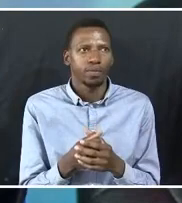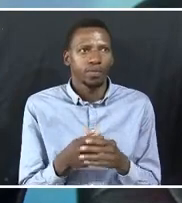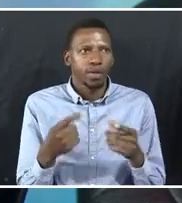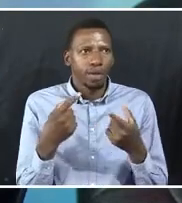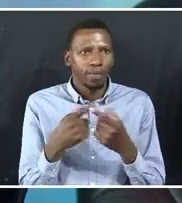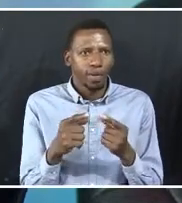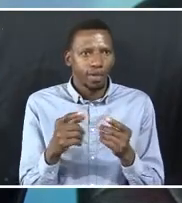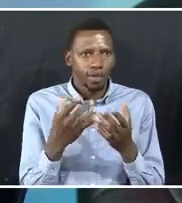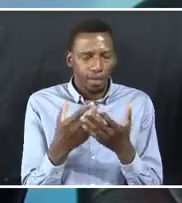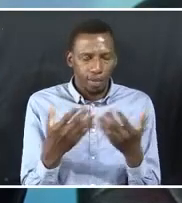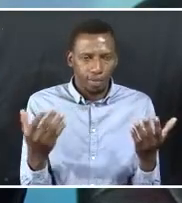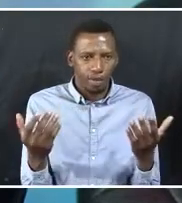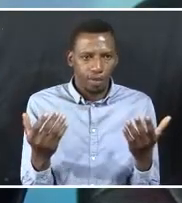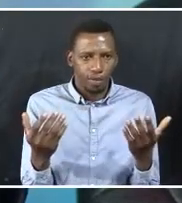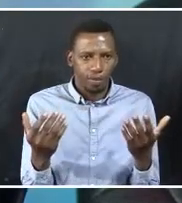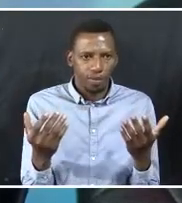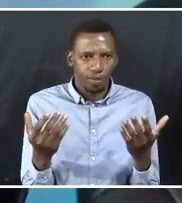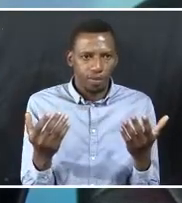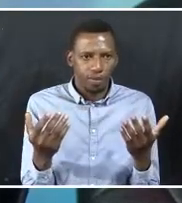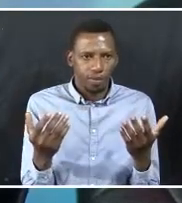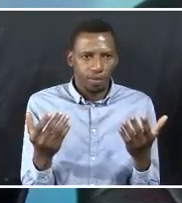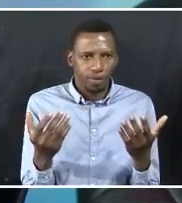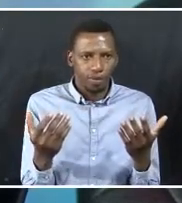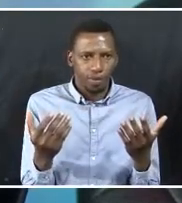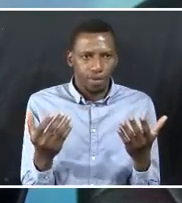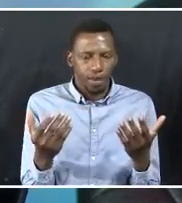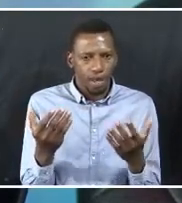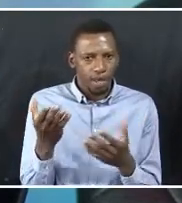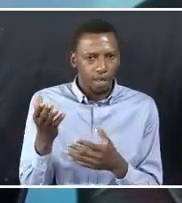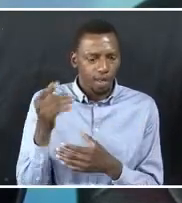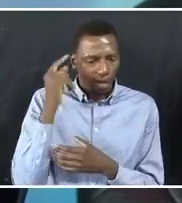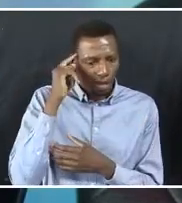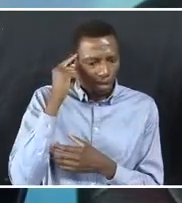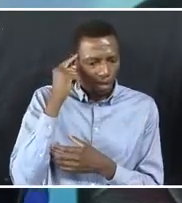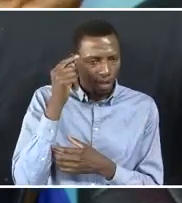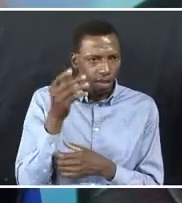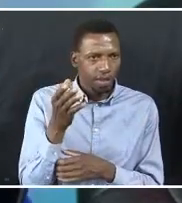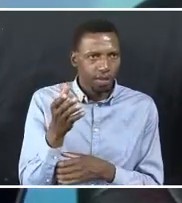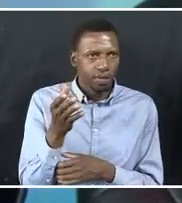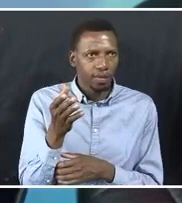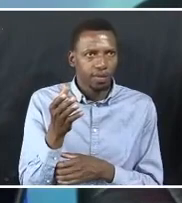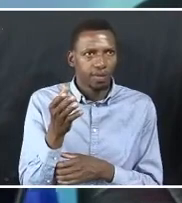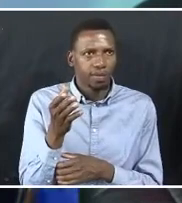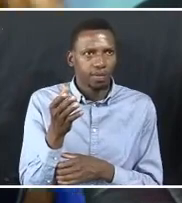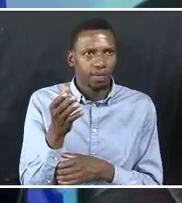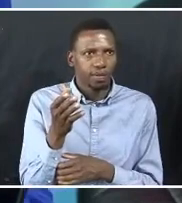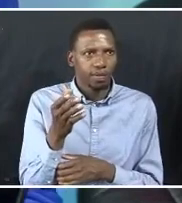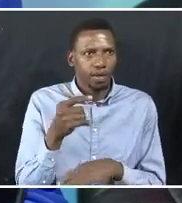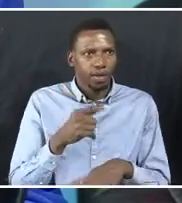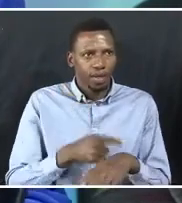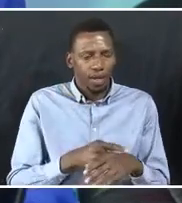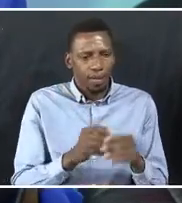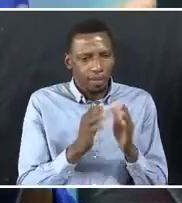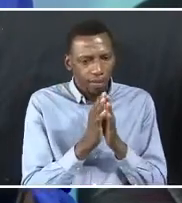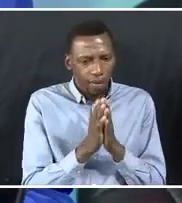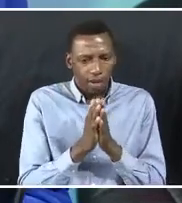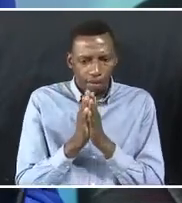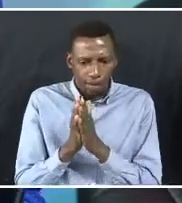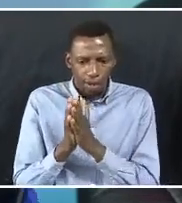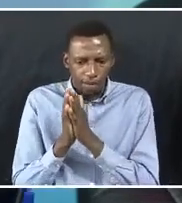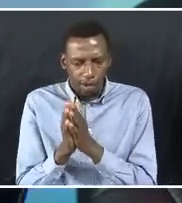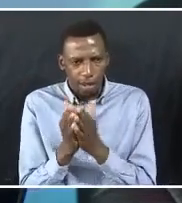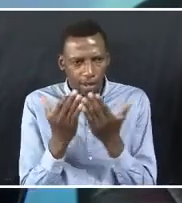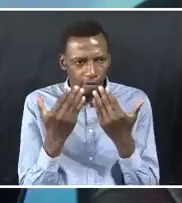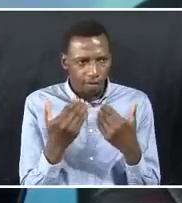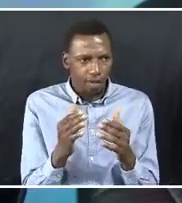something was still at the back of our mind. When they left after praying, they chose a